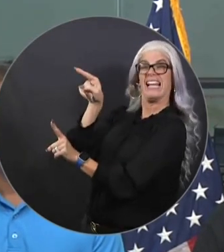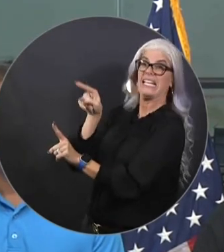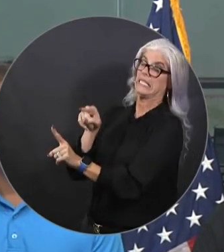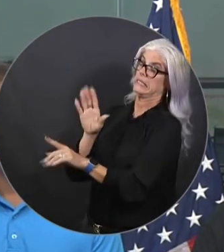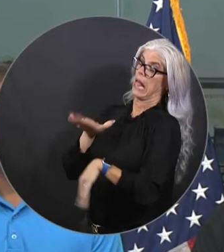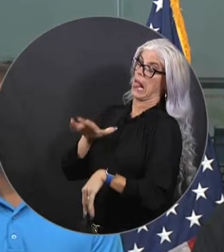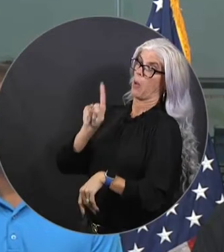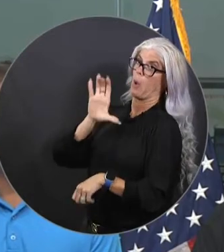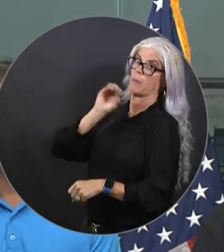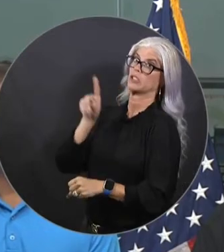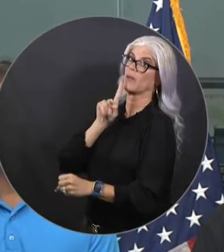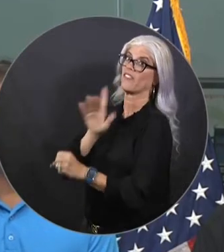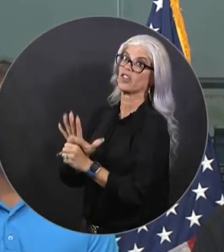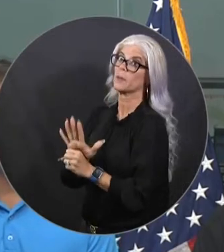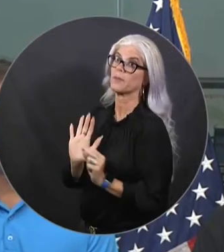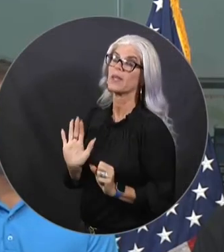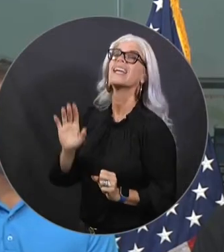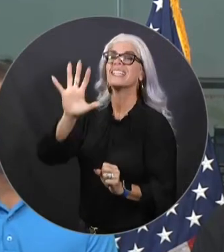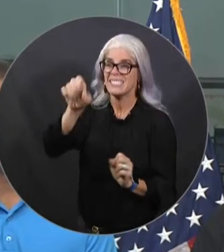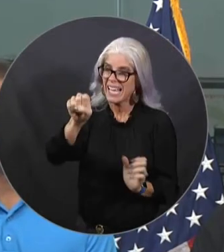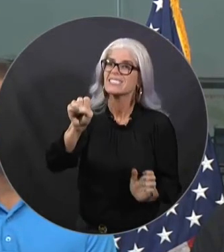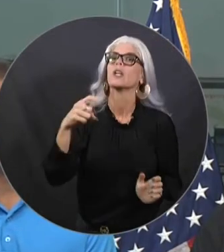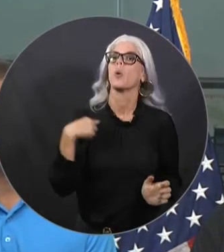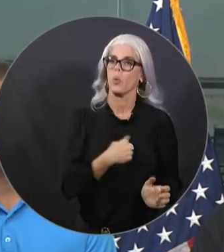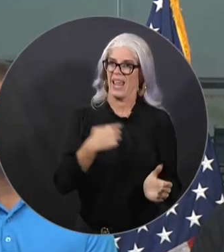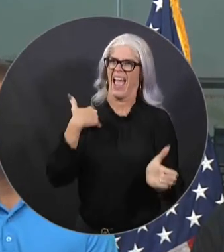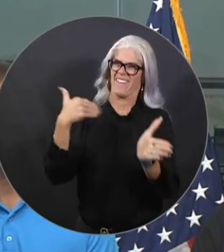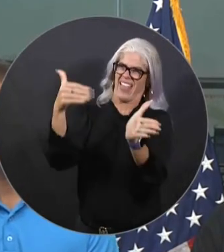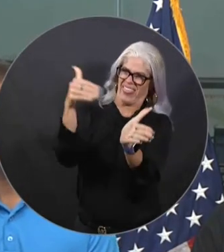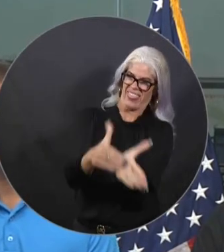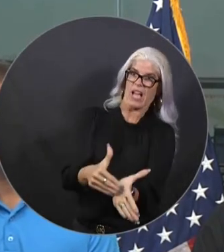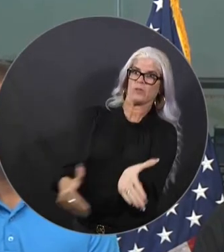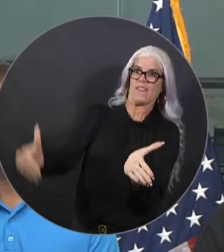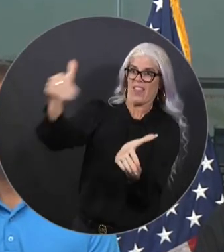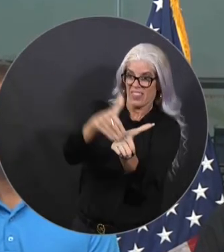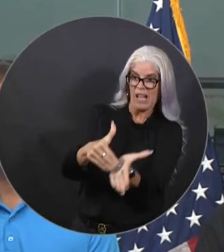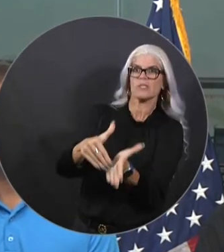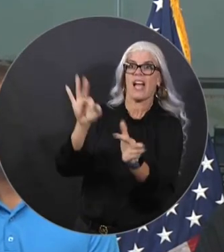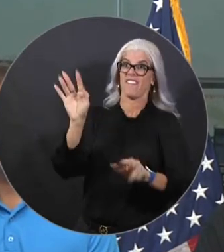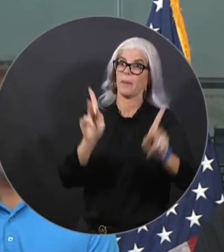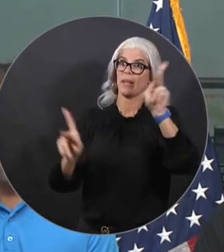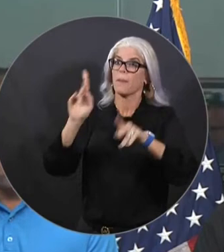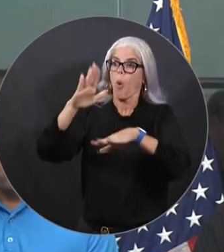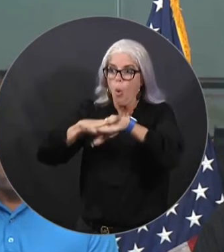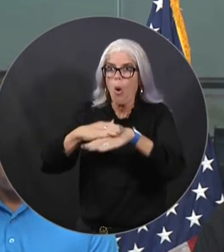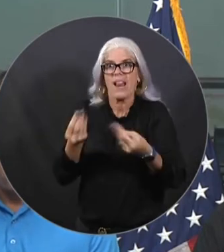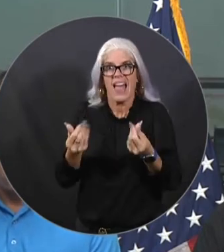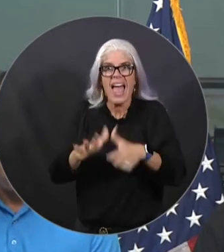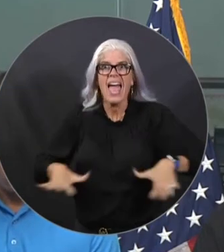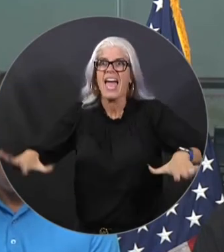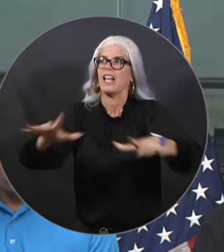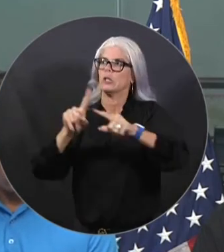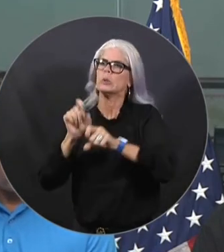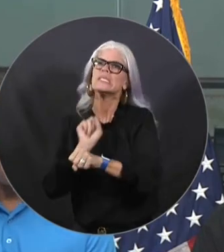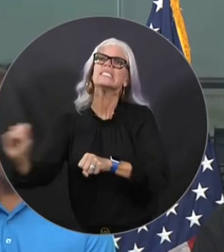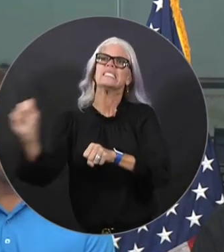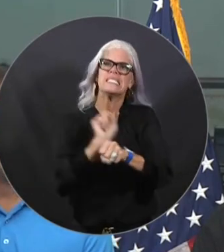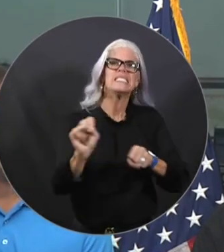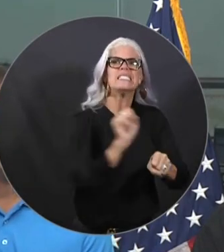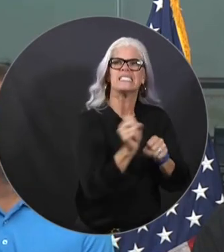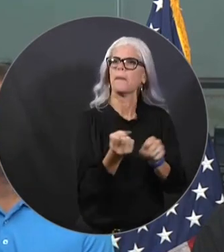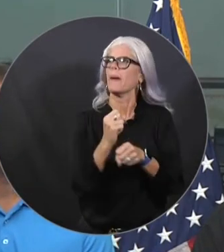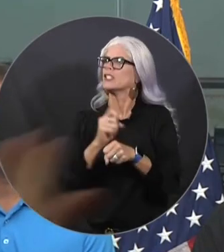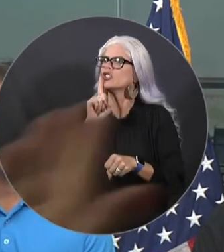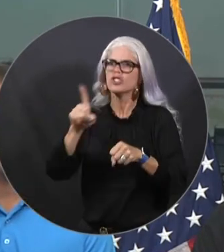have thousands and thousands of people on the ground working to restore power, opening the roads, bringing in food and water, and